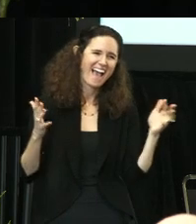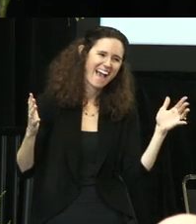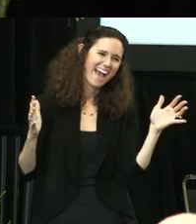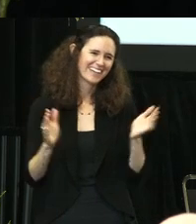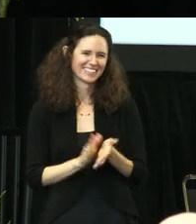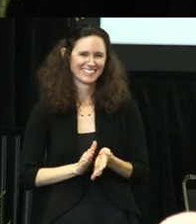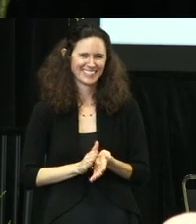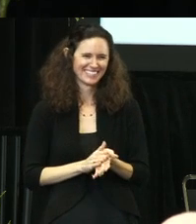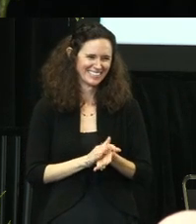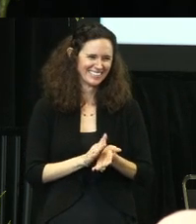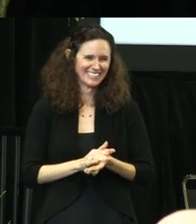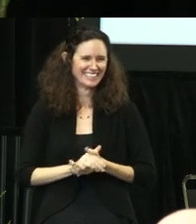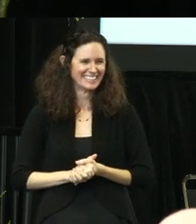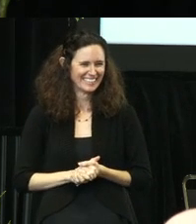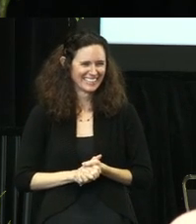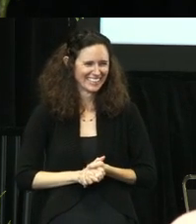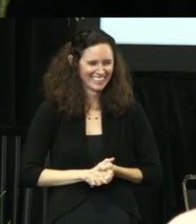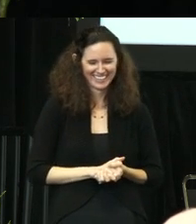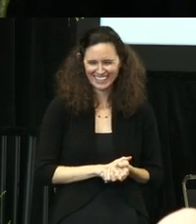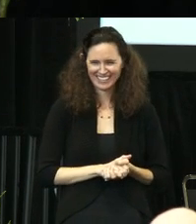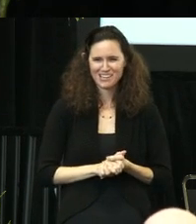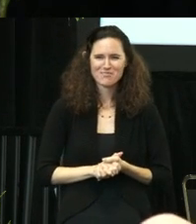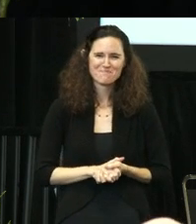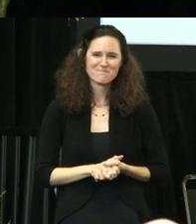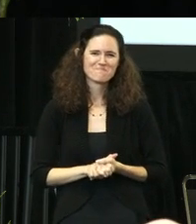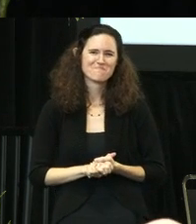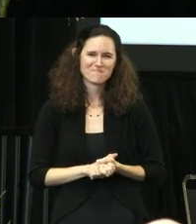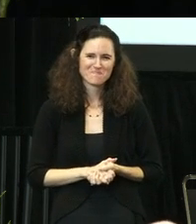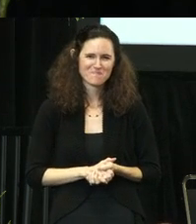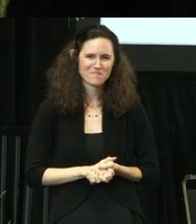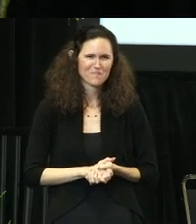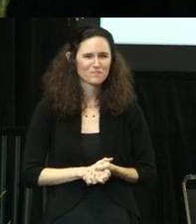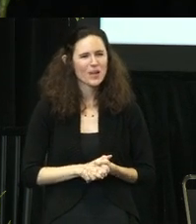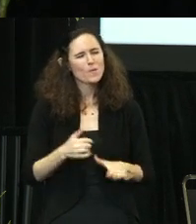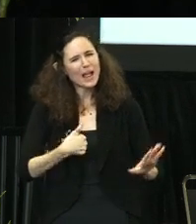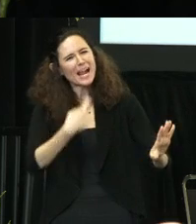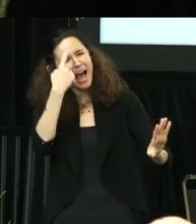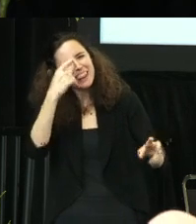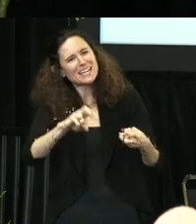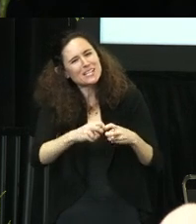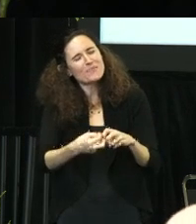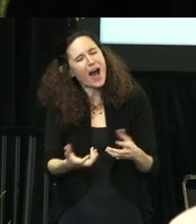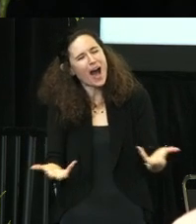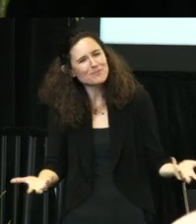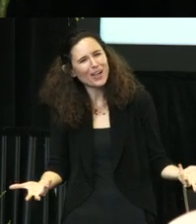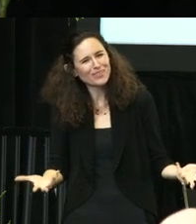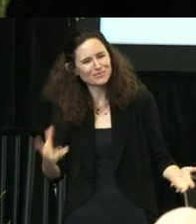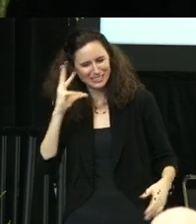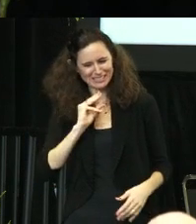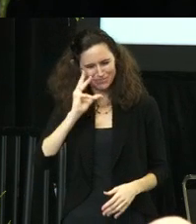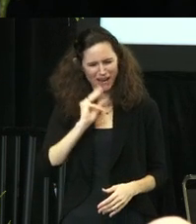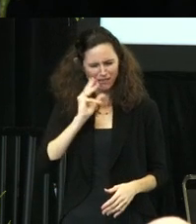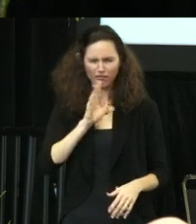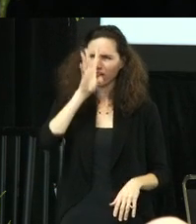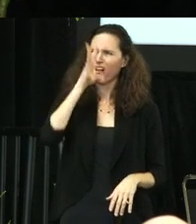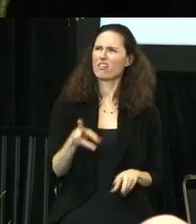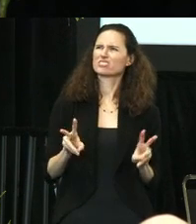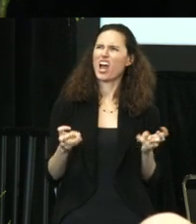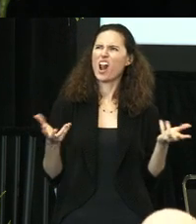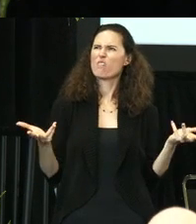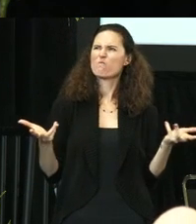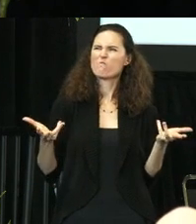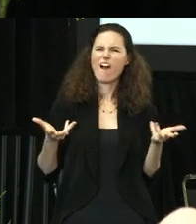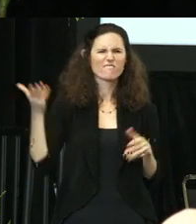that. You know. And I think the problem that we ran into in coming up with a title for